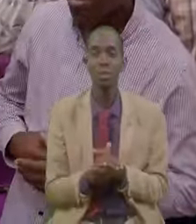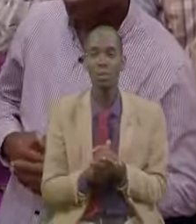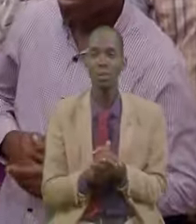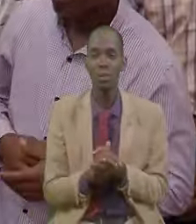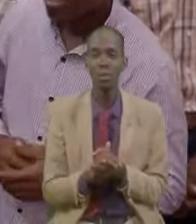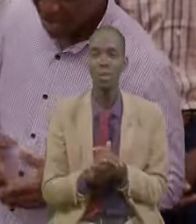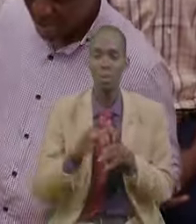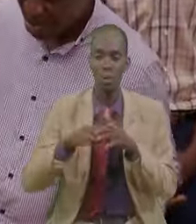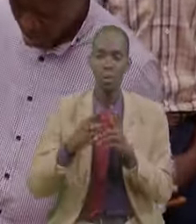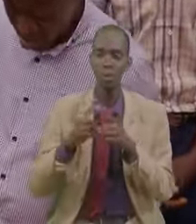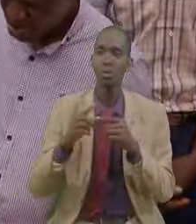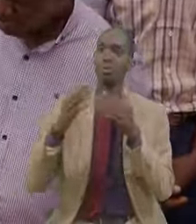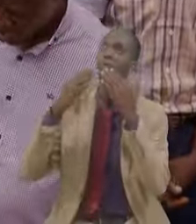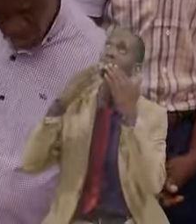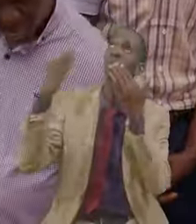Thank him.